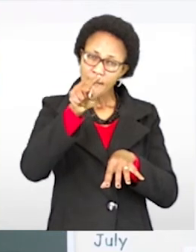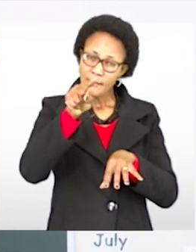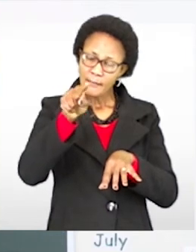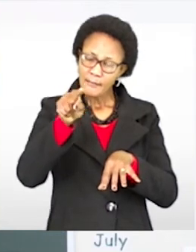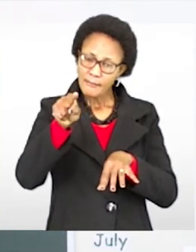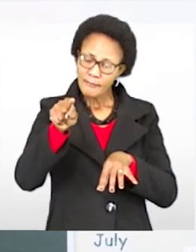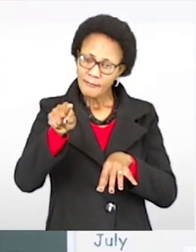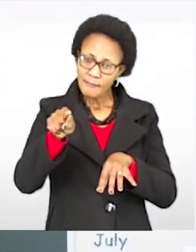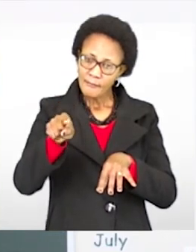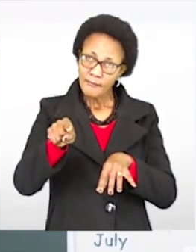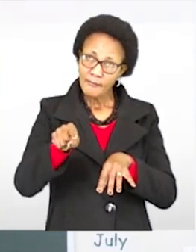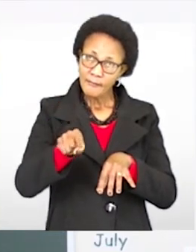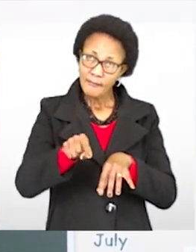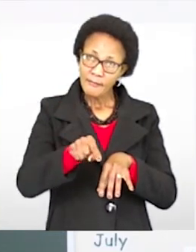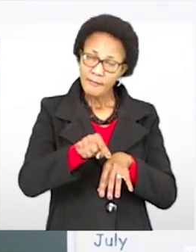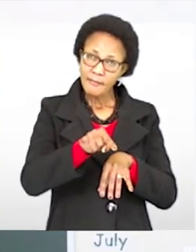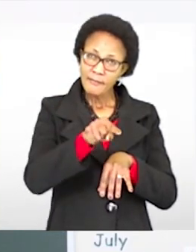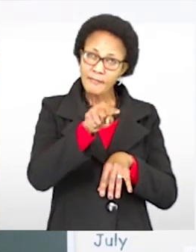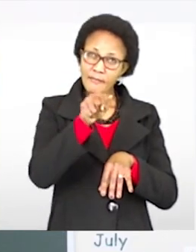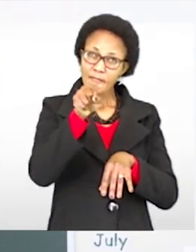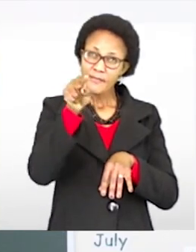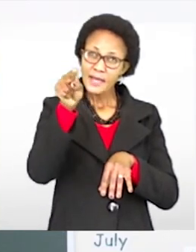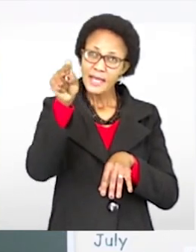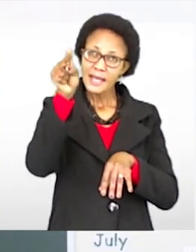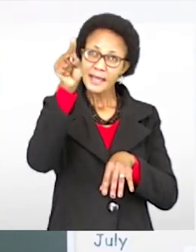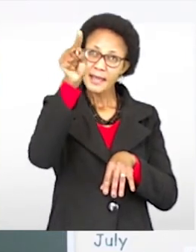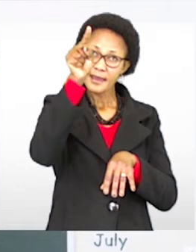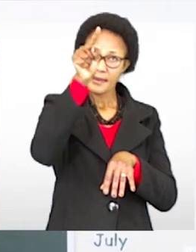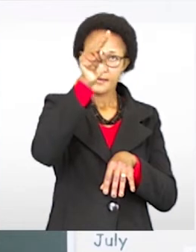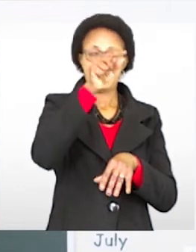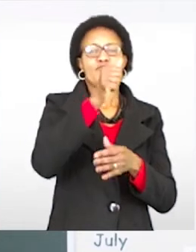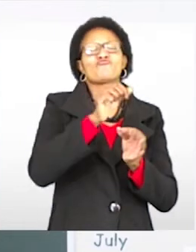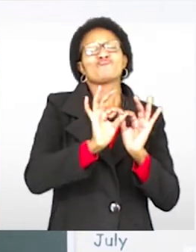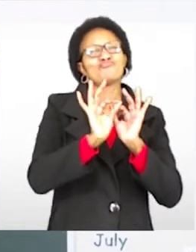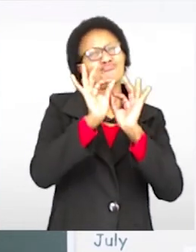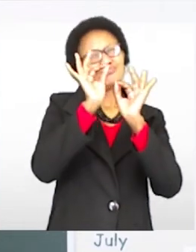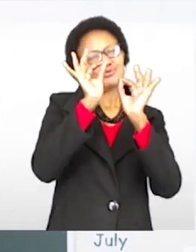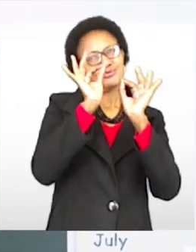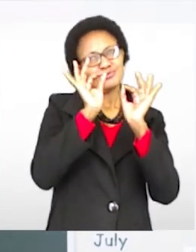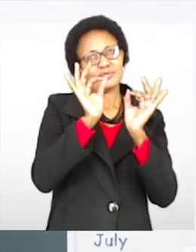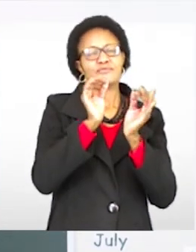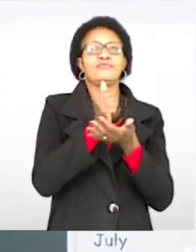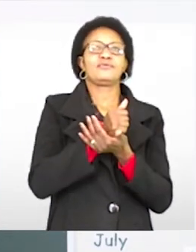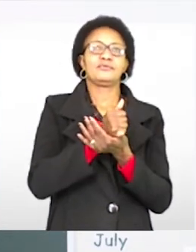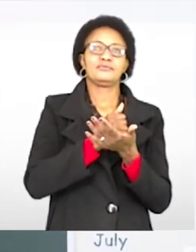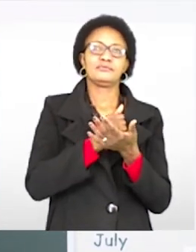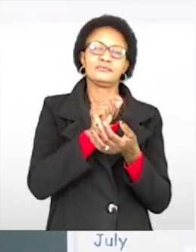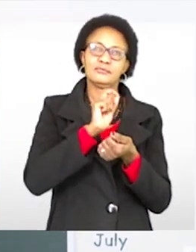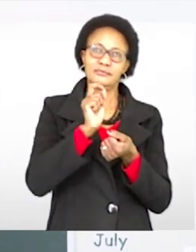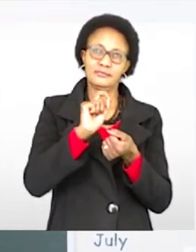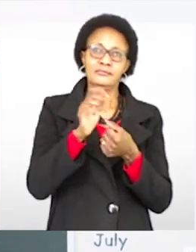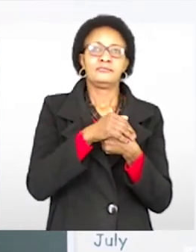must have beautiful handwriting. Then we come back up and we connect the